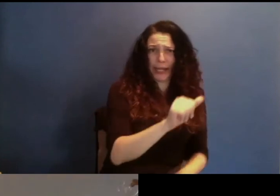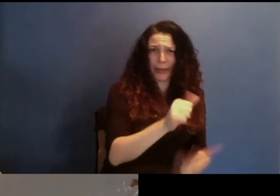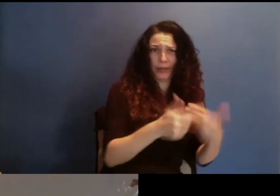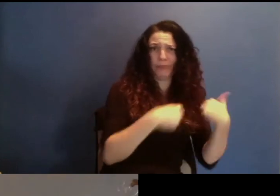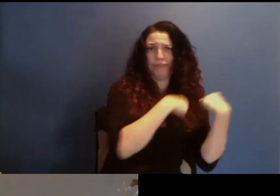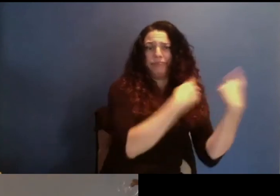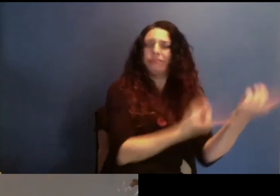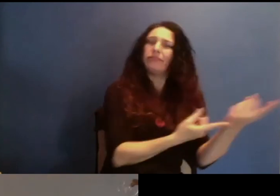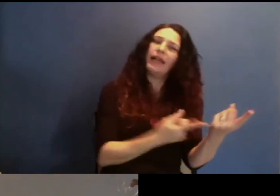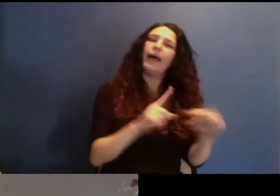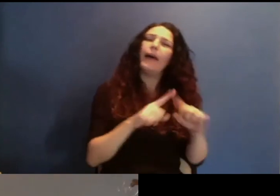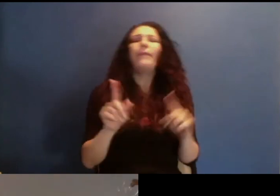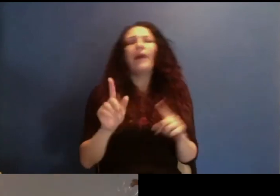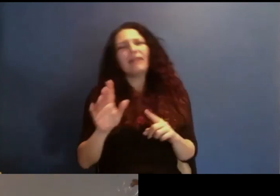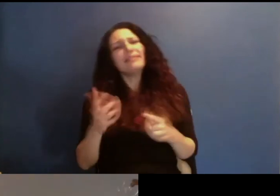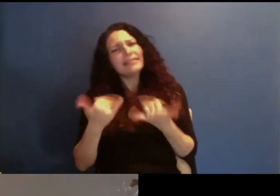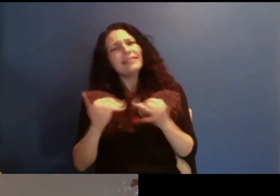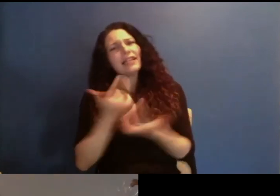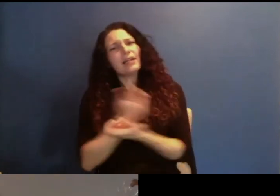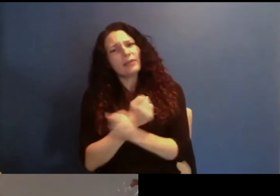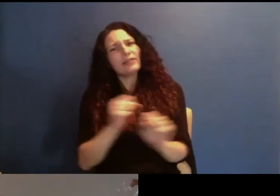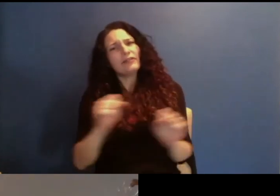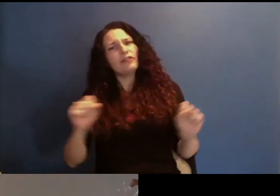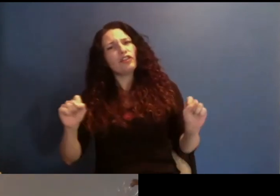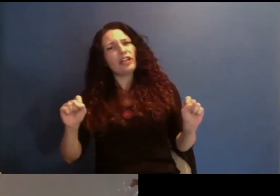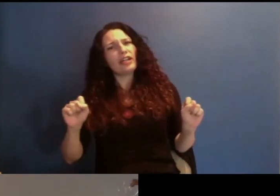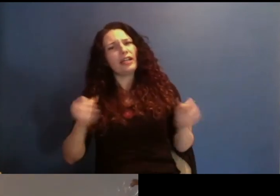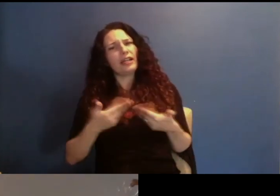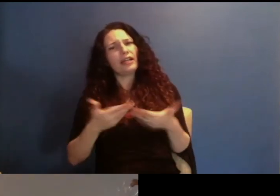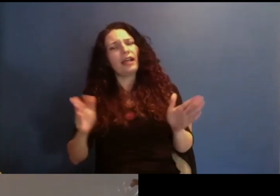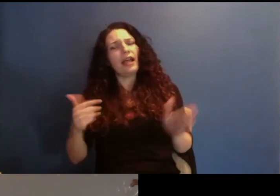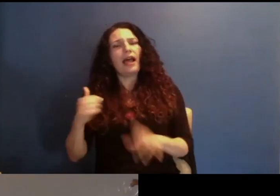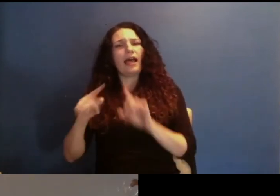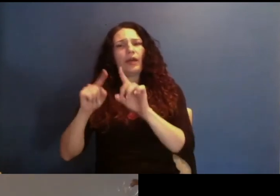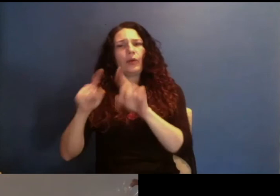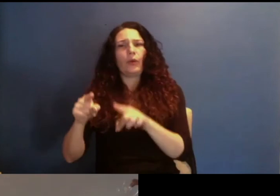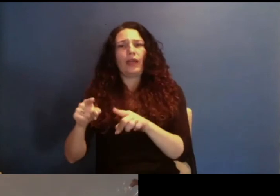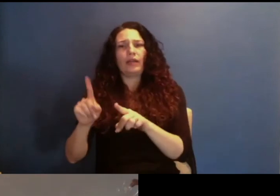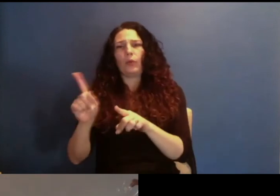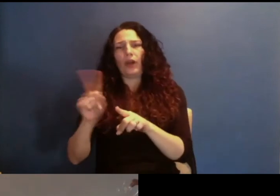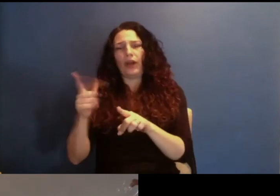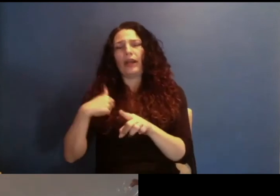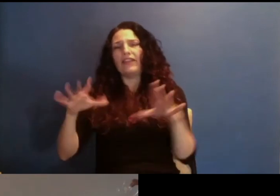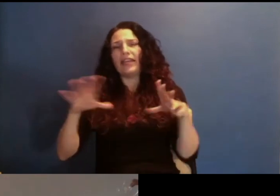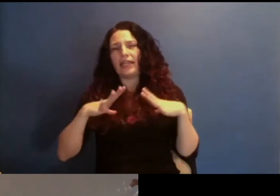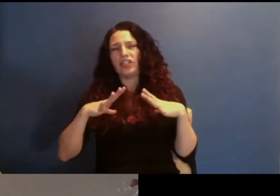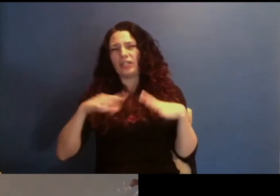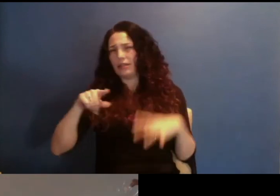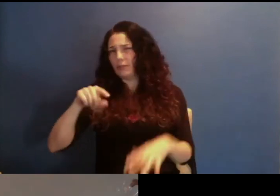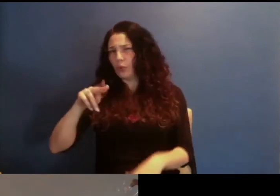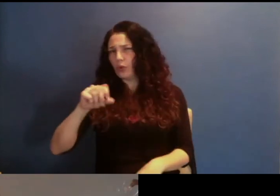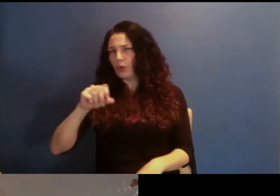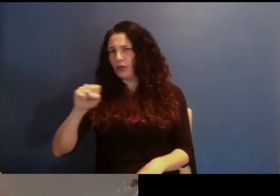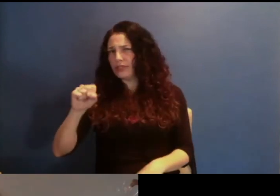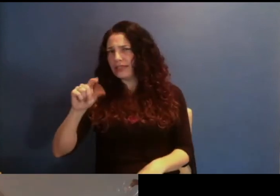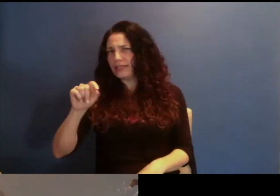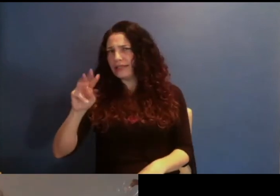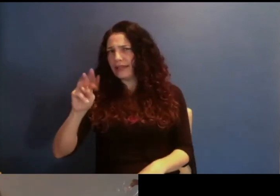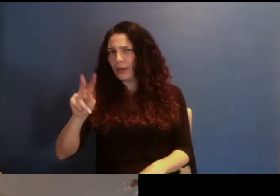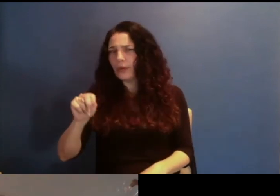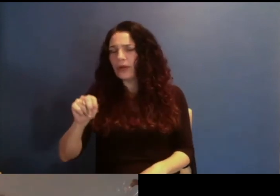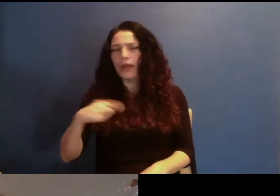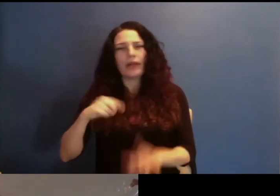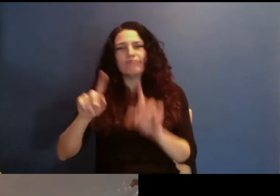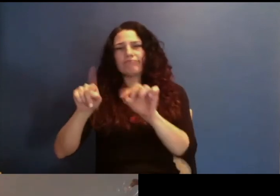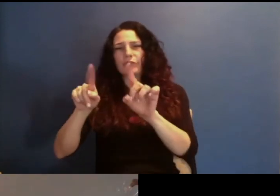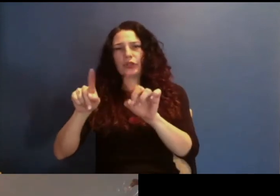I went to Provincetown last summer, which is a place I go on vacation every summer with my gay friends, and we were going to this like